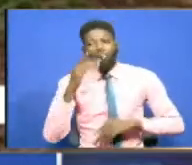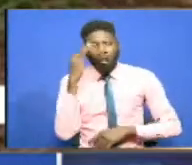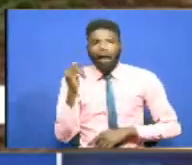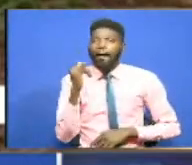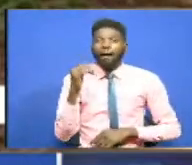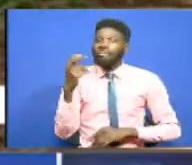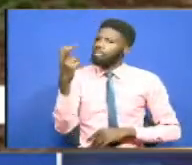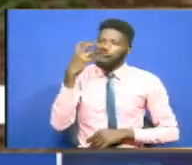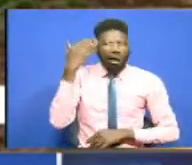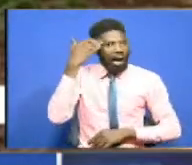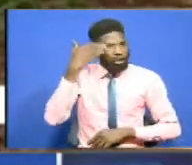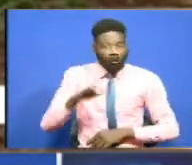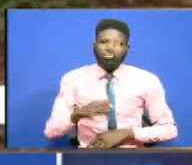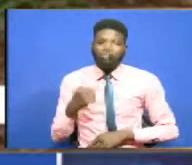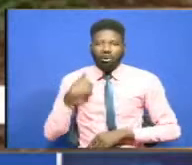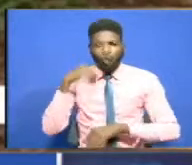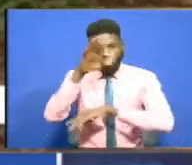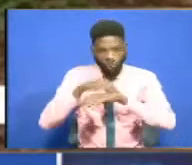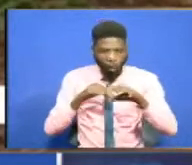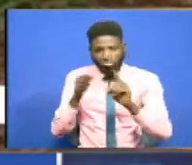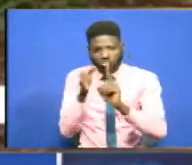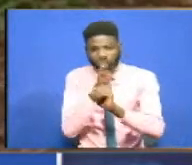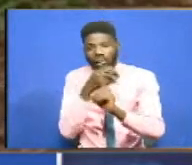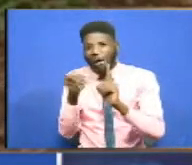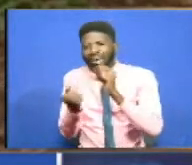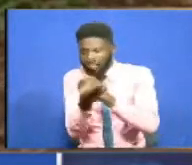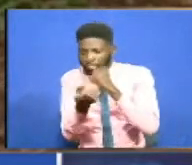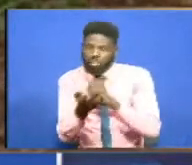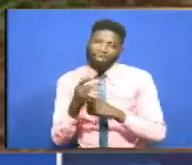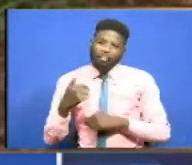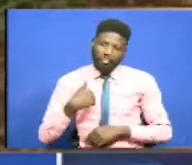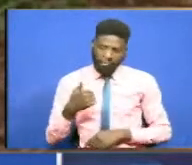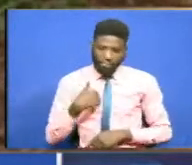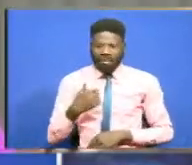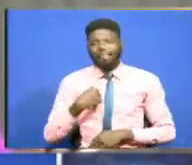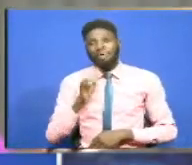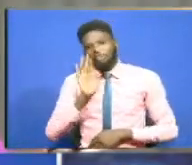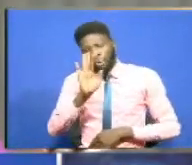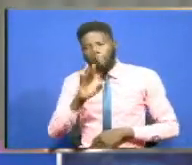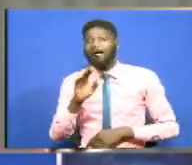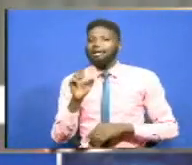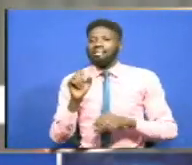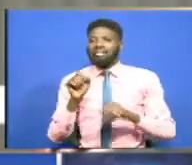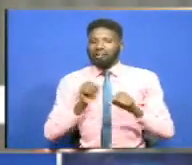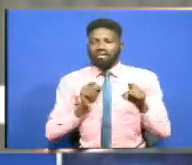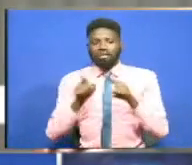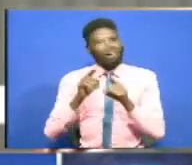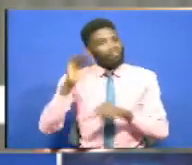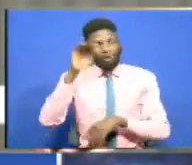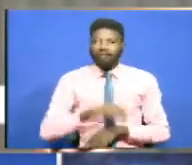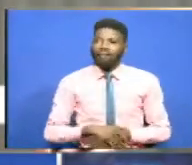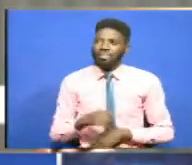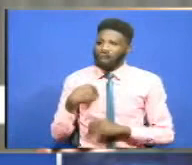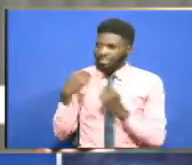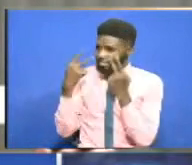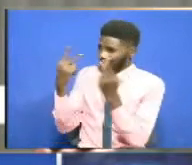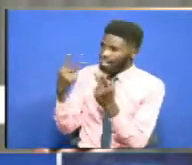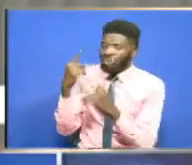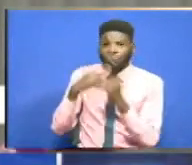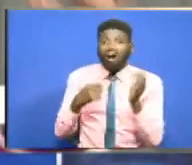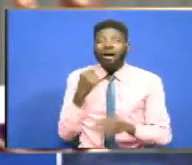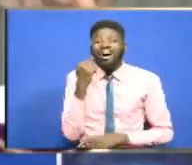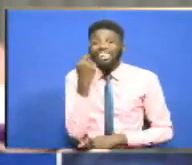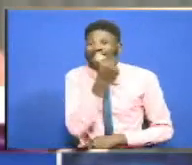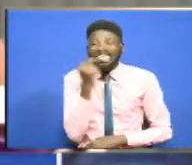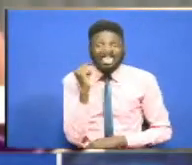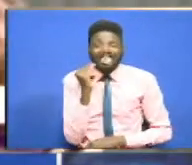Sasa mimi nikamuita, nikampebeleza, nikamwambia mimi ndio dada yako yule mkubwa. Chenye niliangalia, niliangalia meno juu